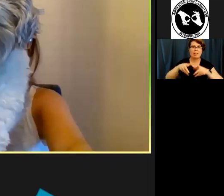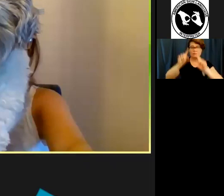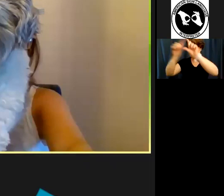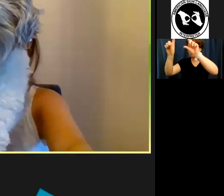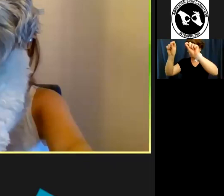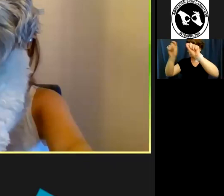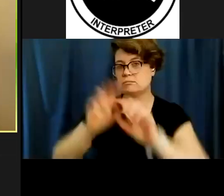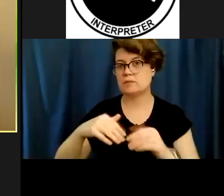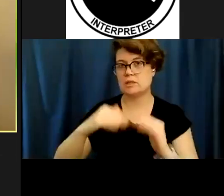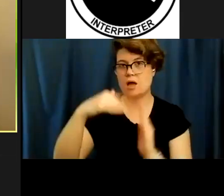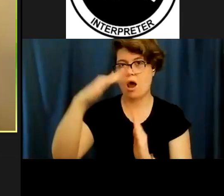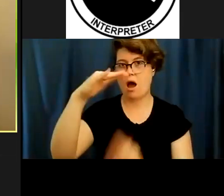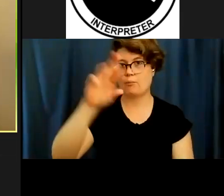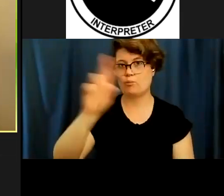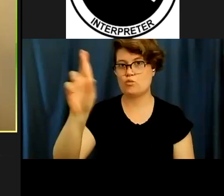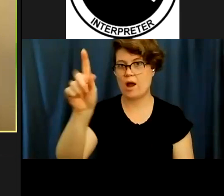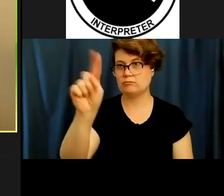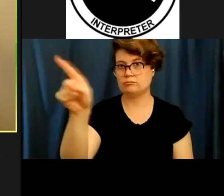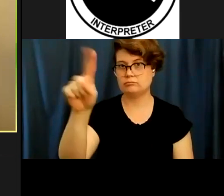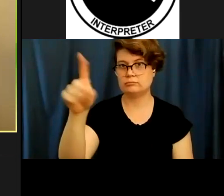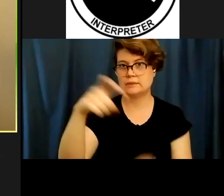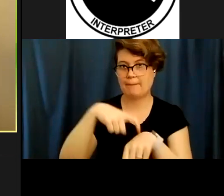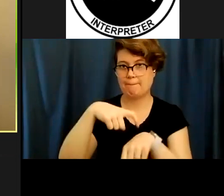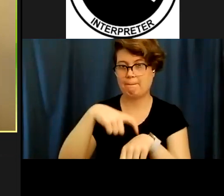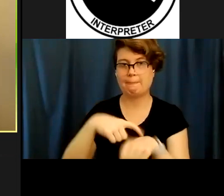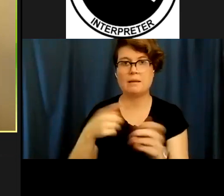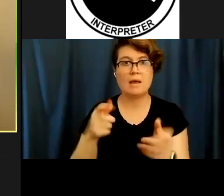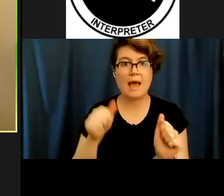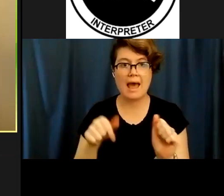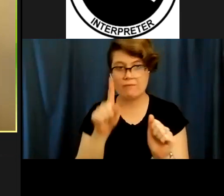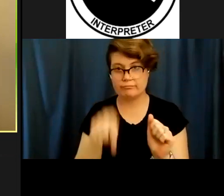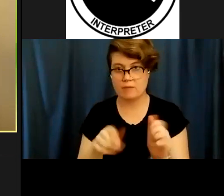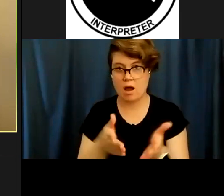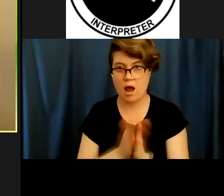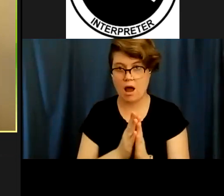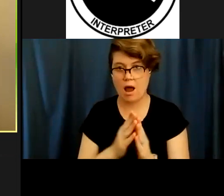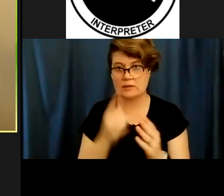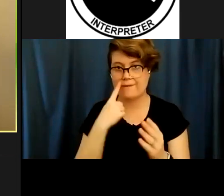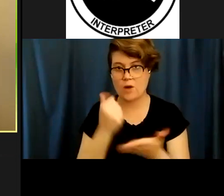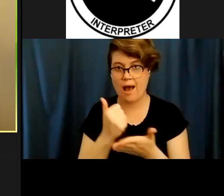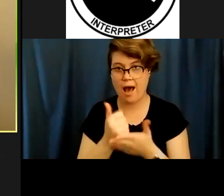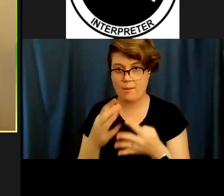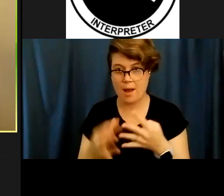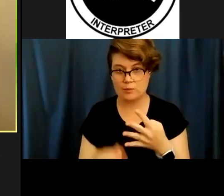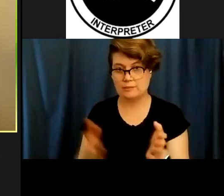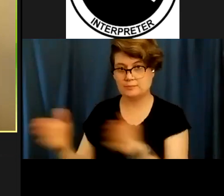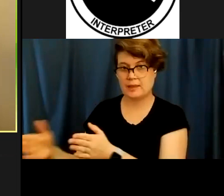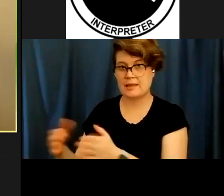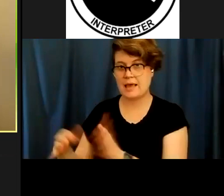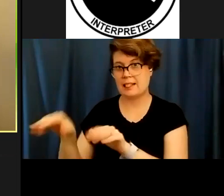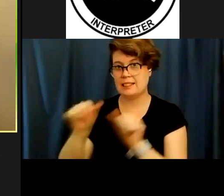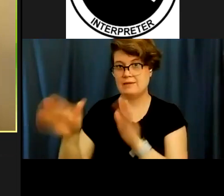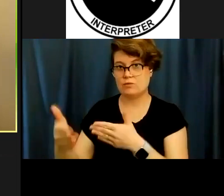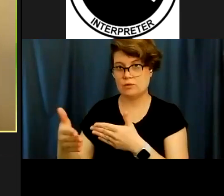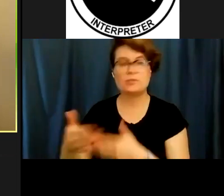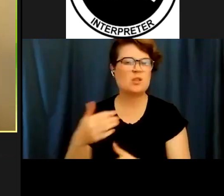right, that they know there's an option to ask for help, and that they know there's an option to leave the room. How are we making clear